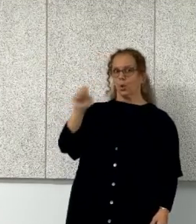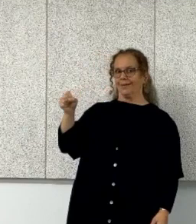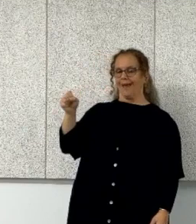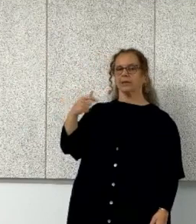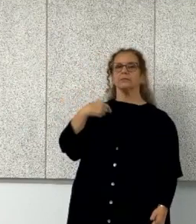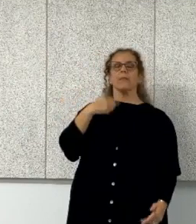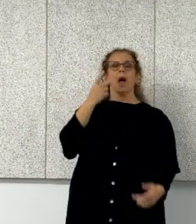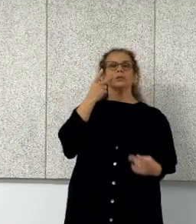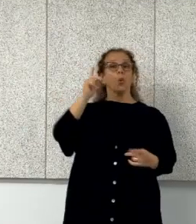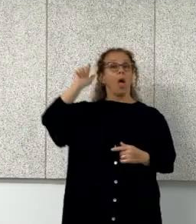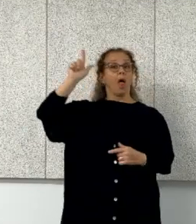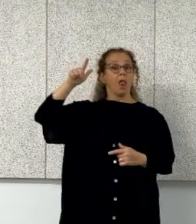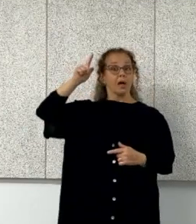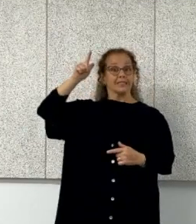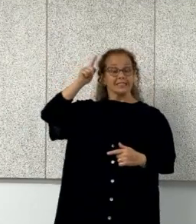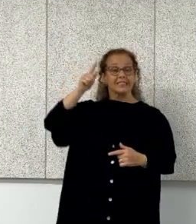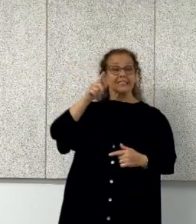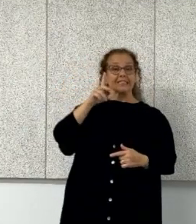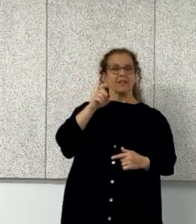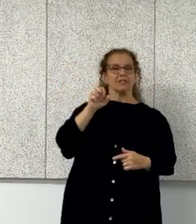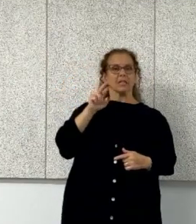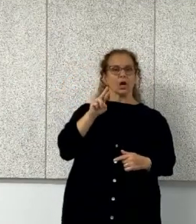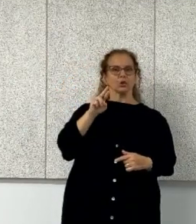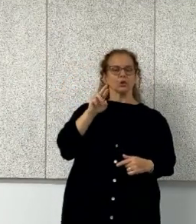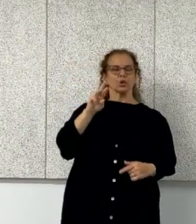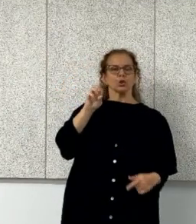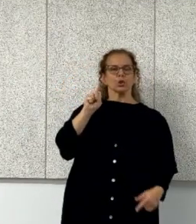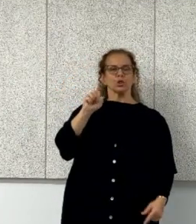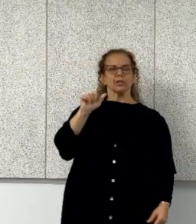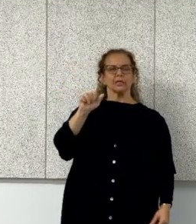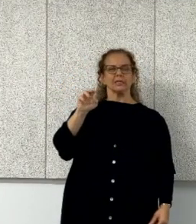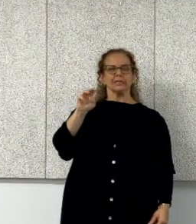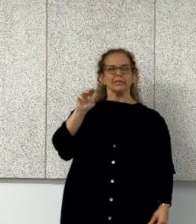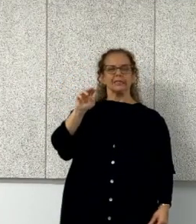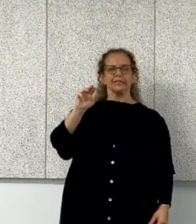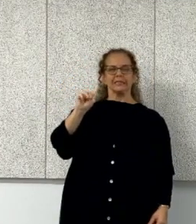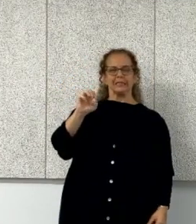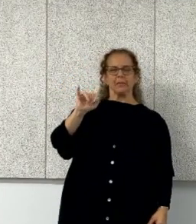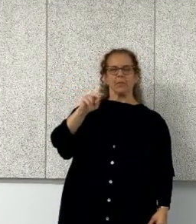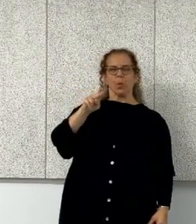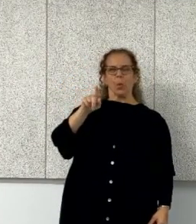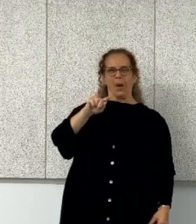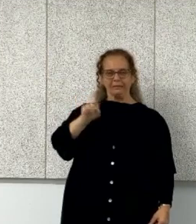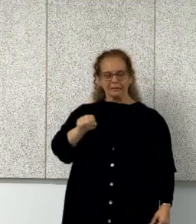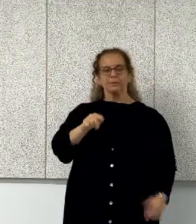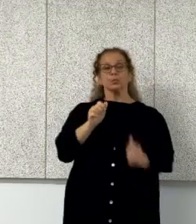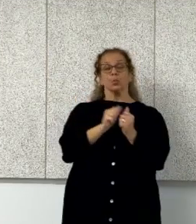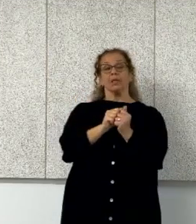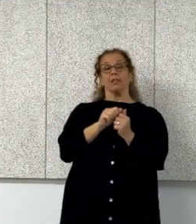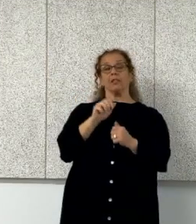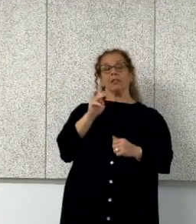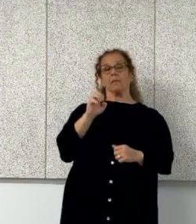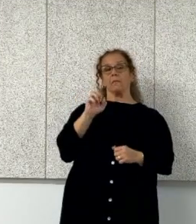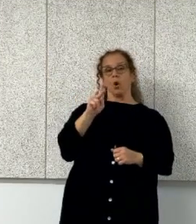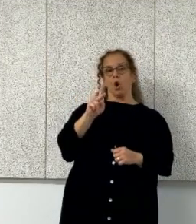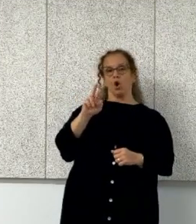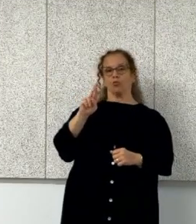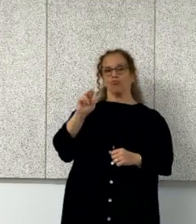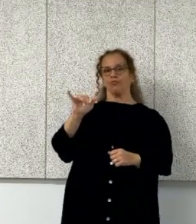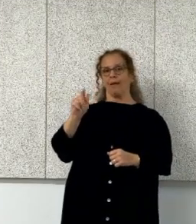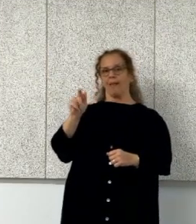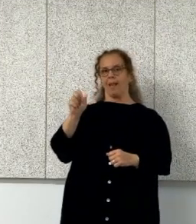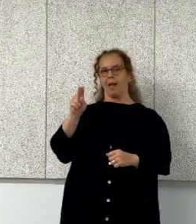in London of Dr. Semmelweis with Mark Rylance, which was amazing, and I hope they bring it to New York. It was wonderful.